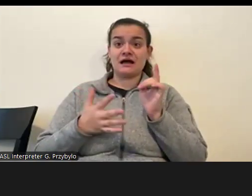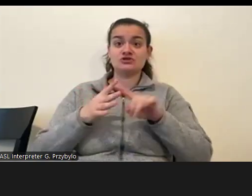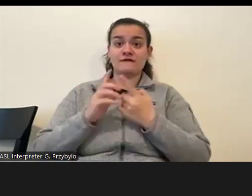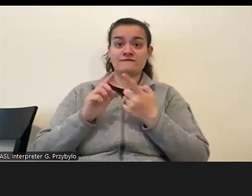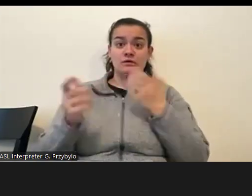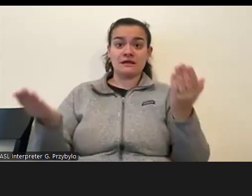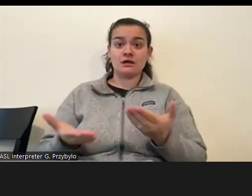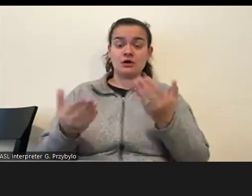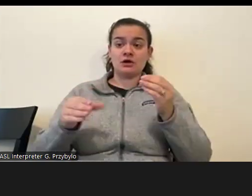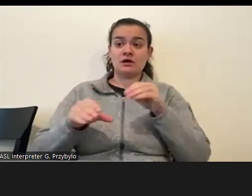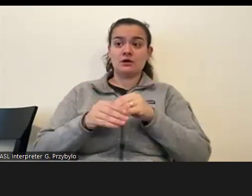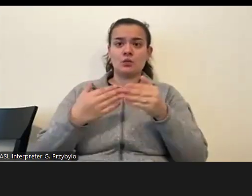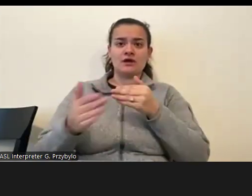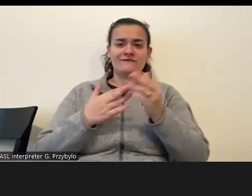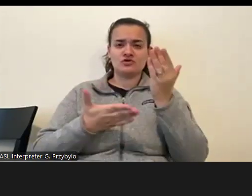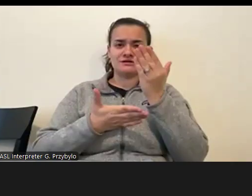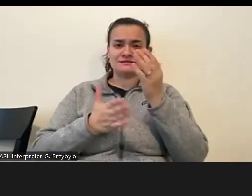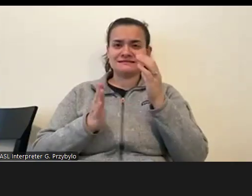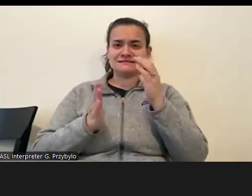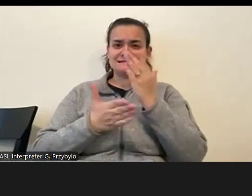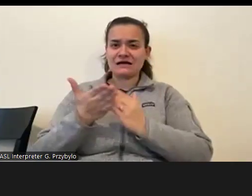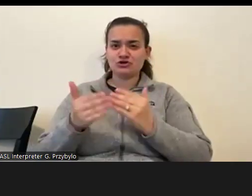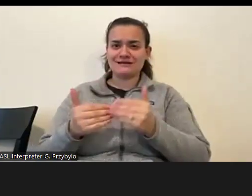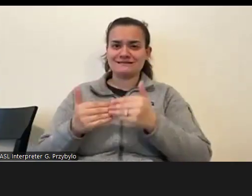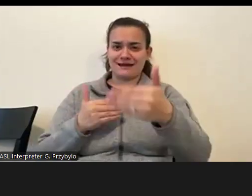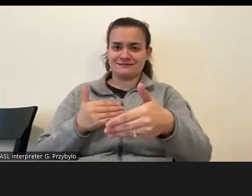in whatever section was next.